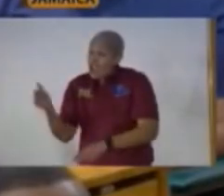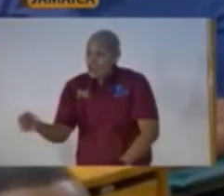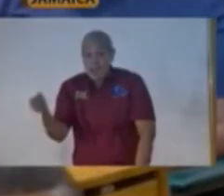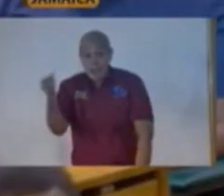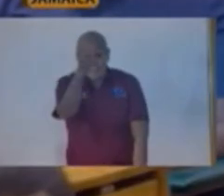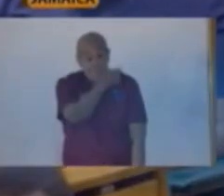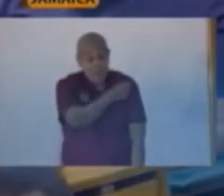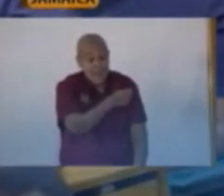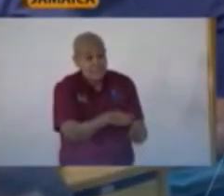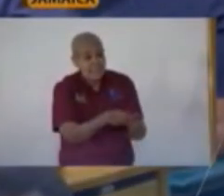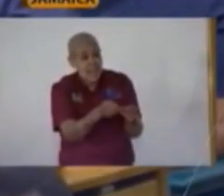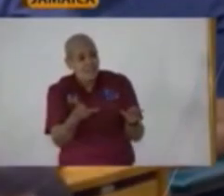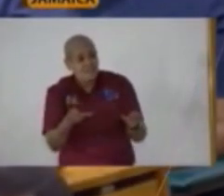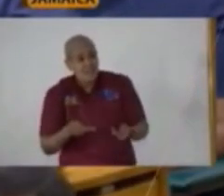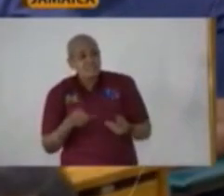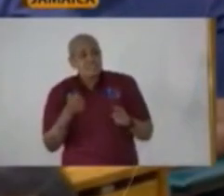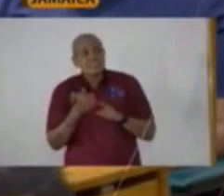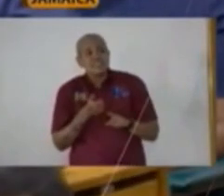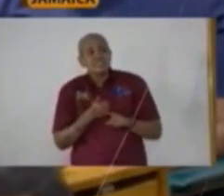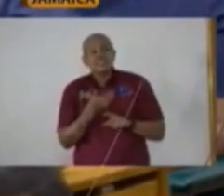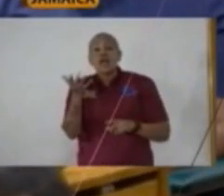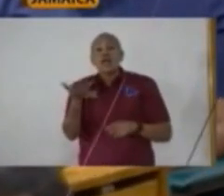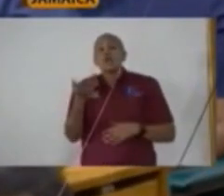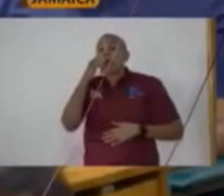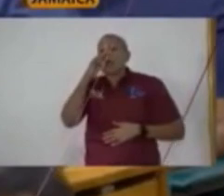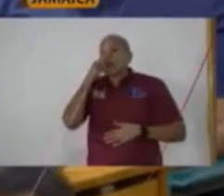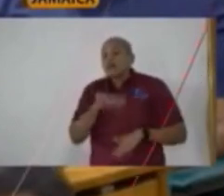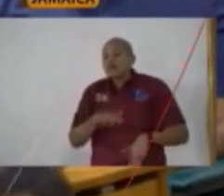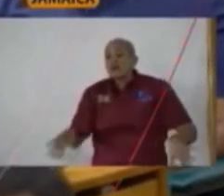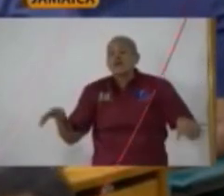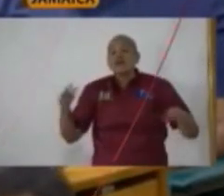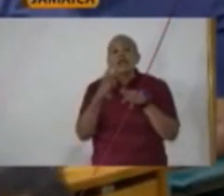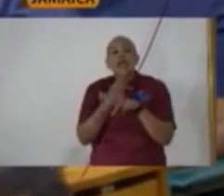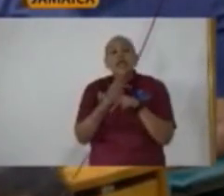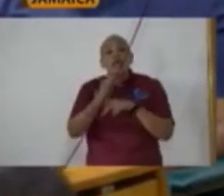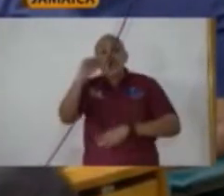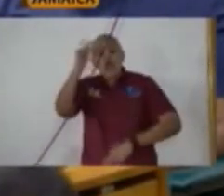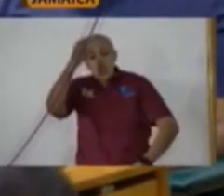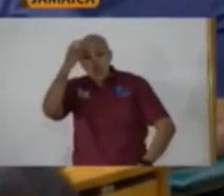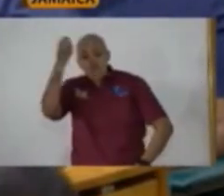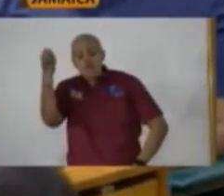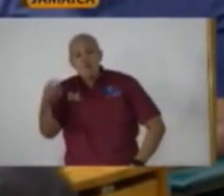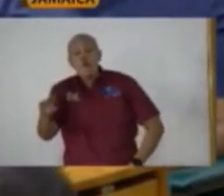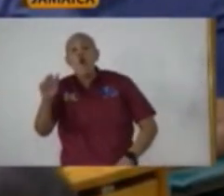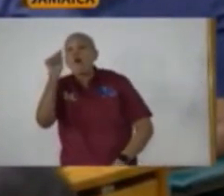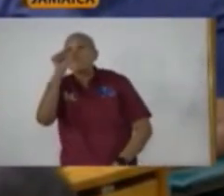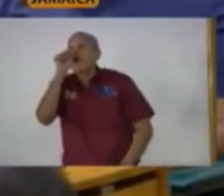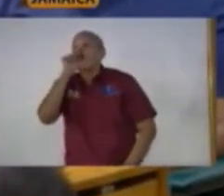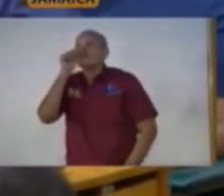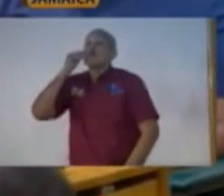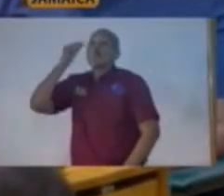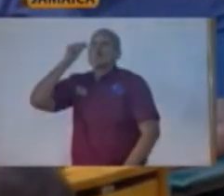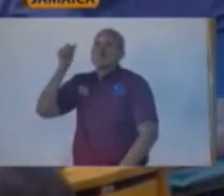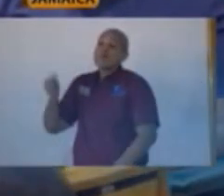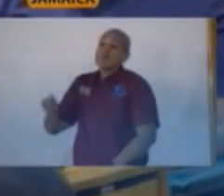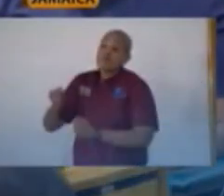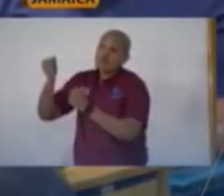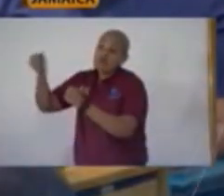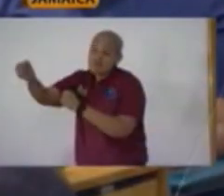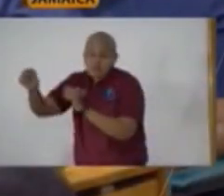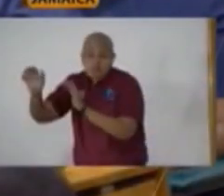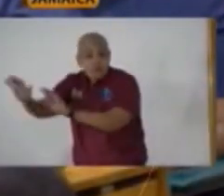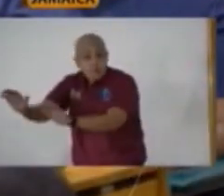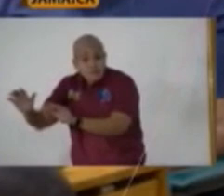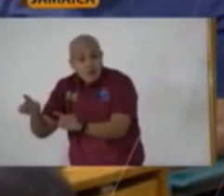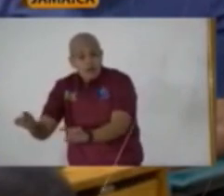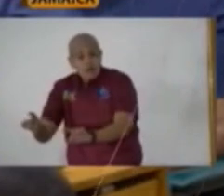In primetime news this evening, step down. Minister of Education demands that the head of the CPFSA